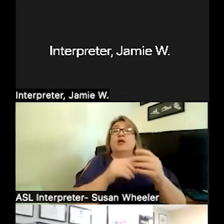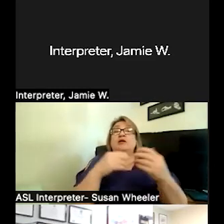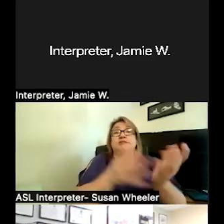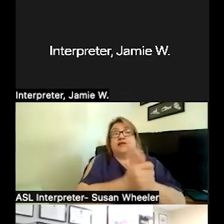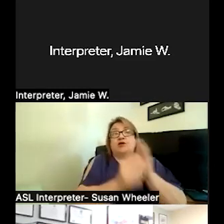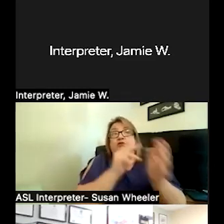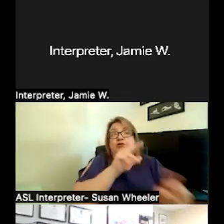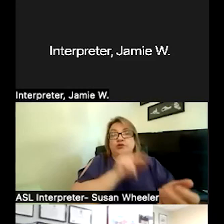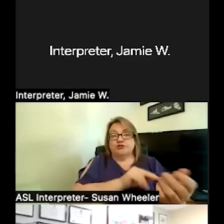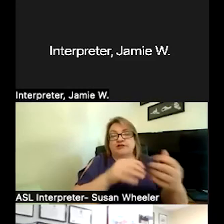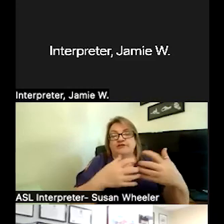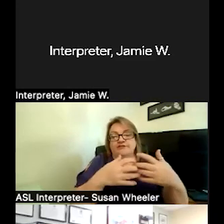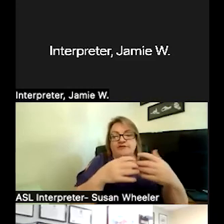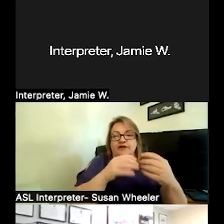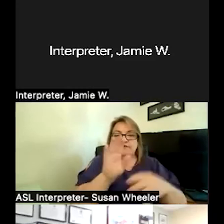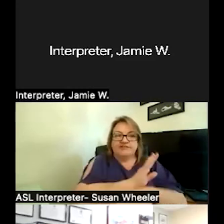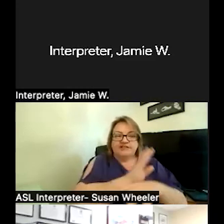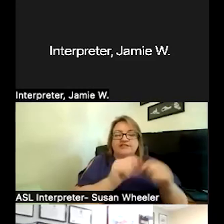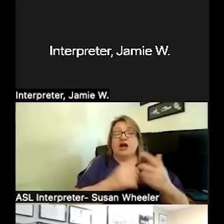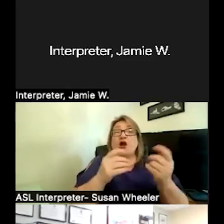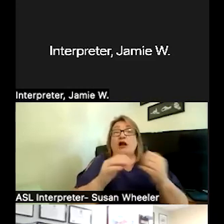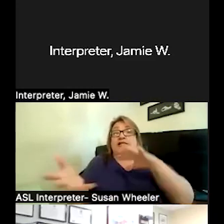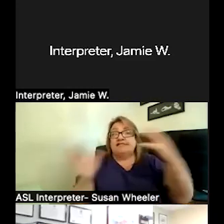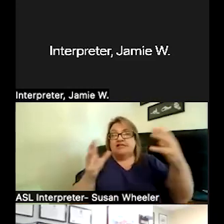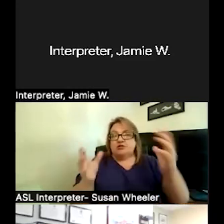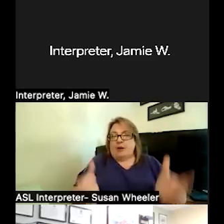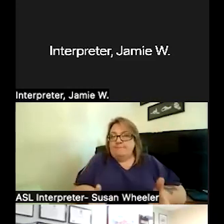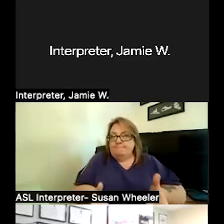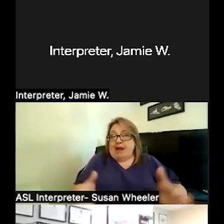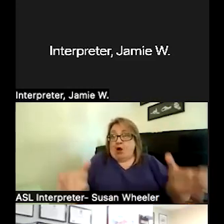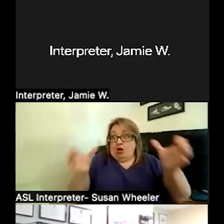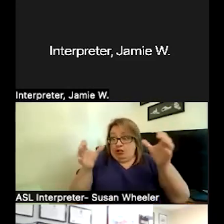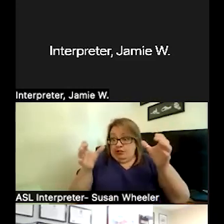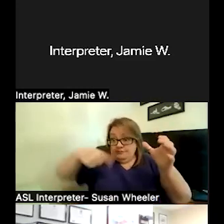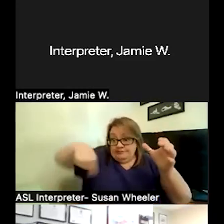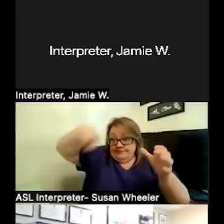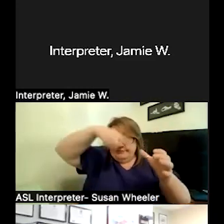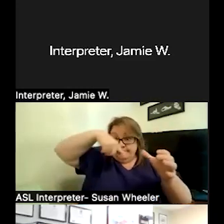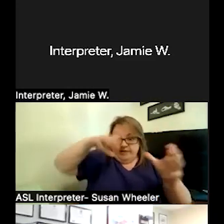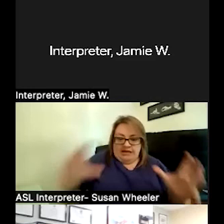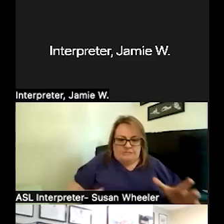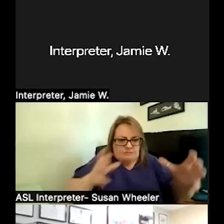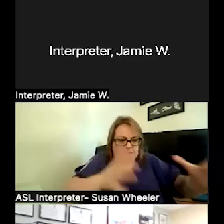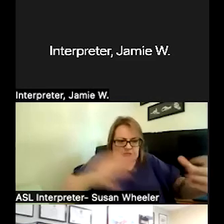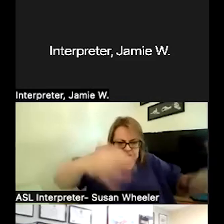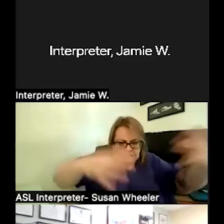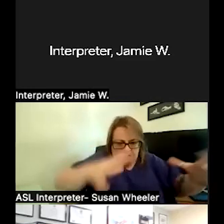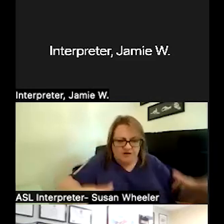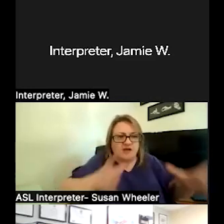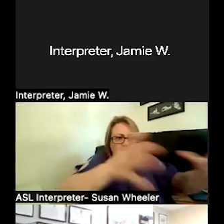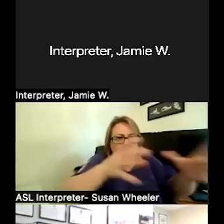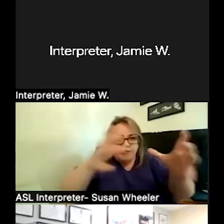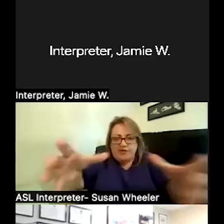we've done, like our disaster barrels, as an example, and distribute them. I'm hoping now